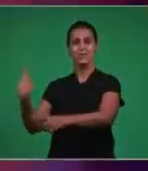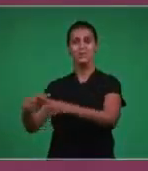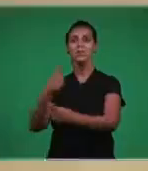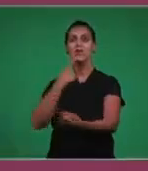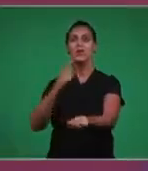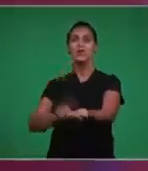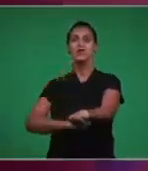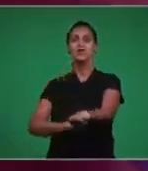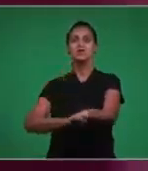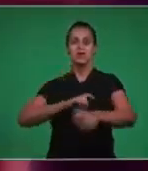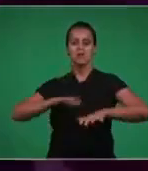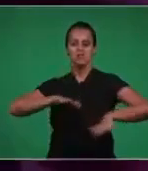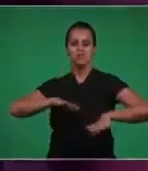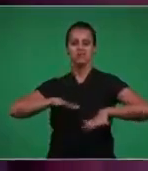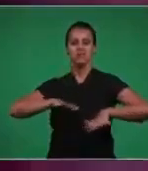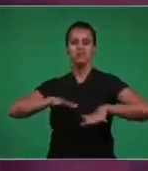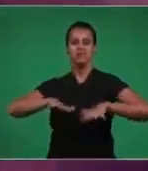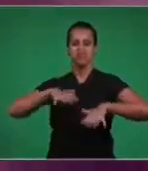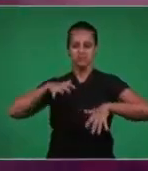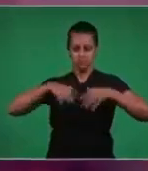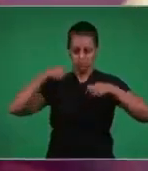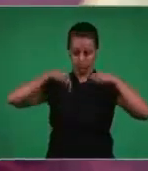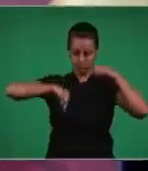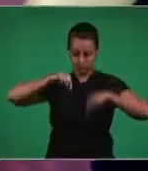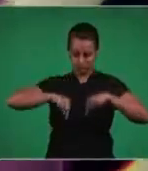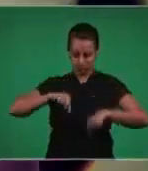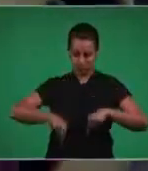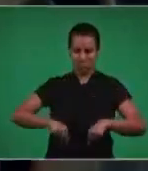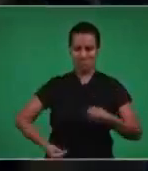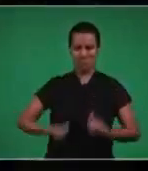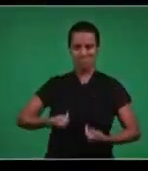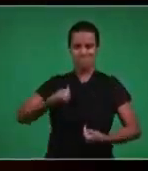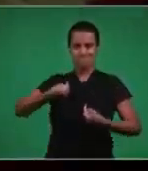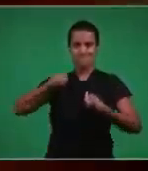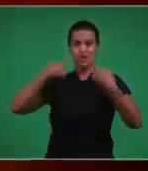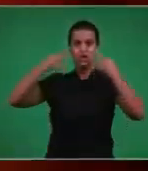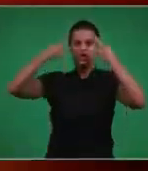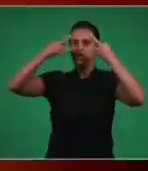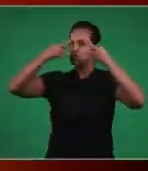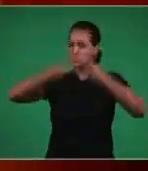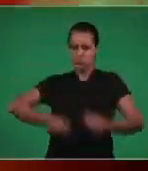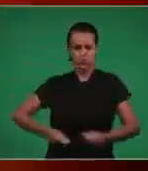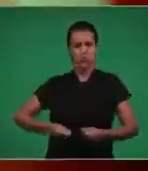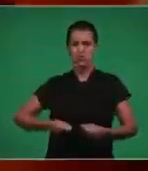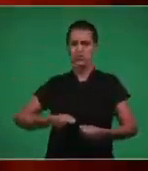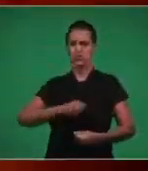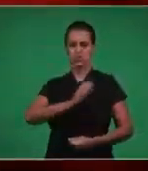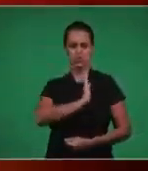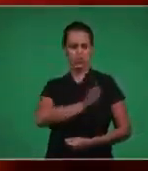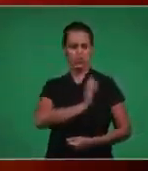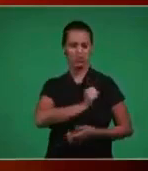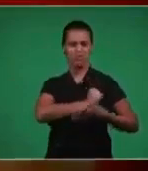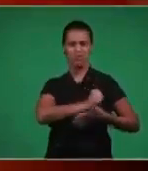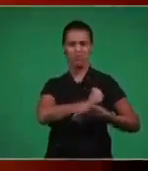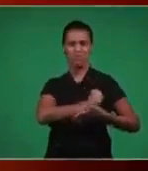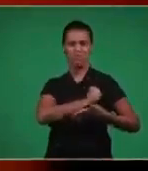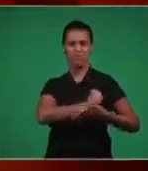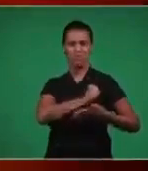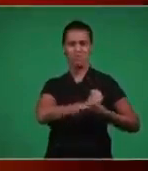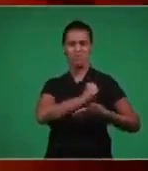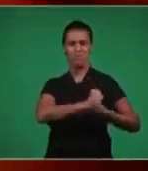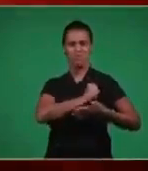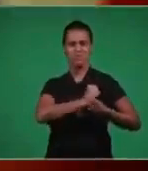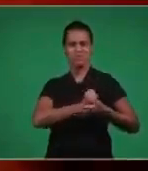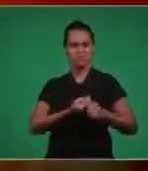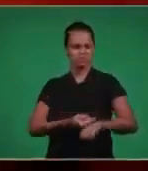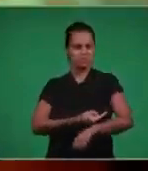dynamic process. It reaches every arteries, veins, capillaries, and the body, the heart